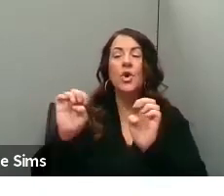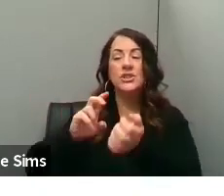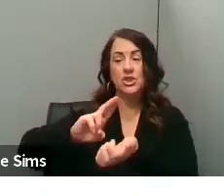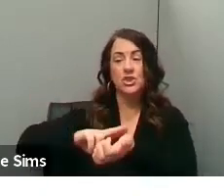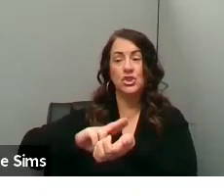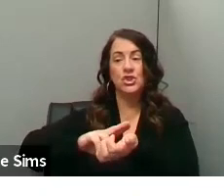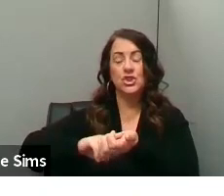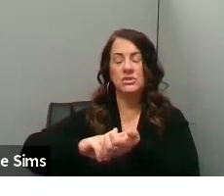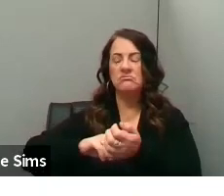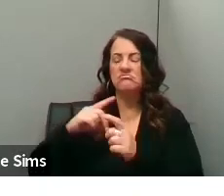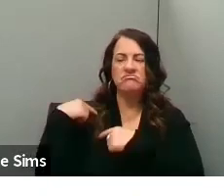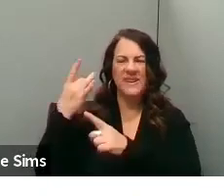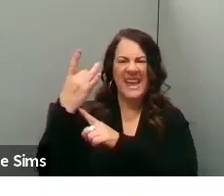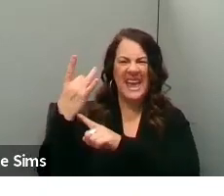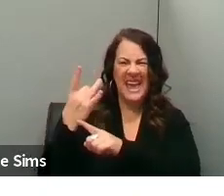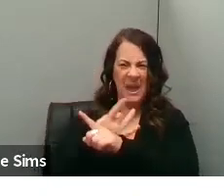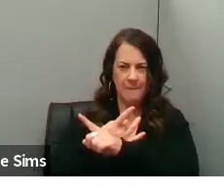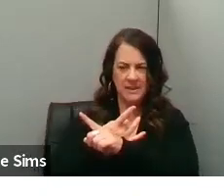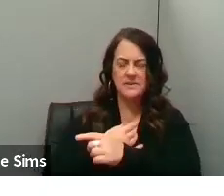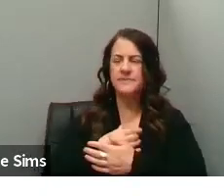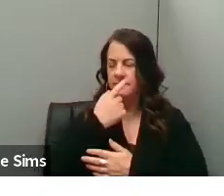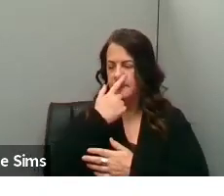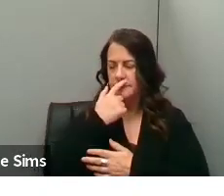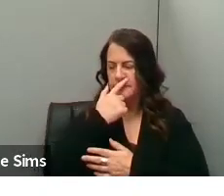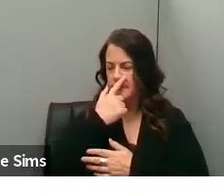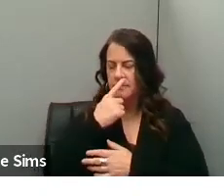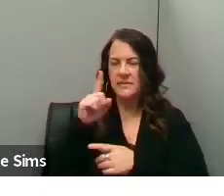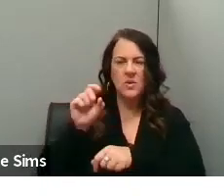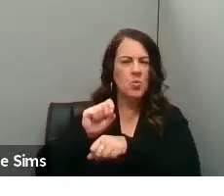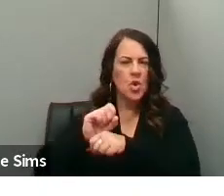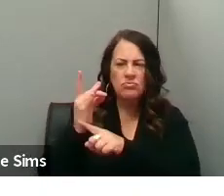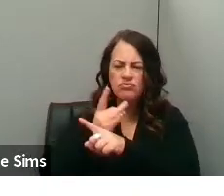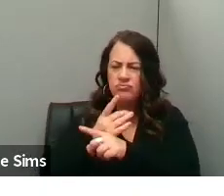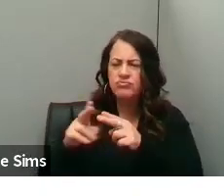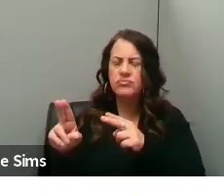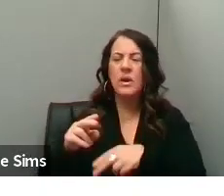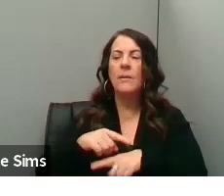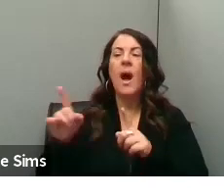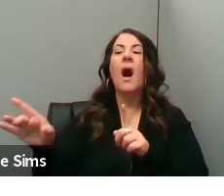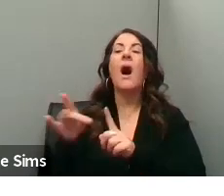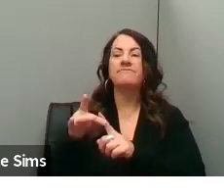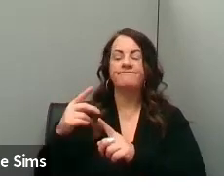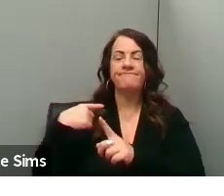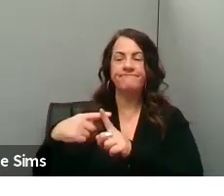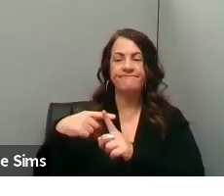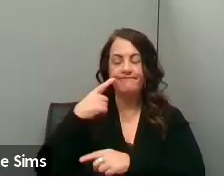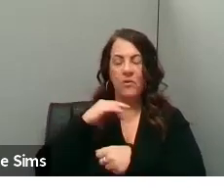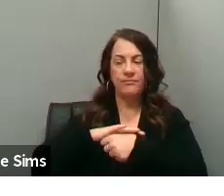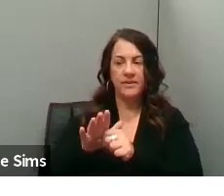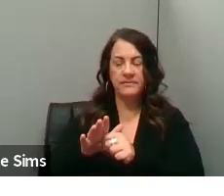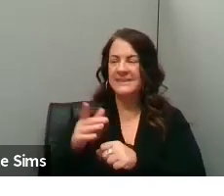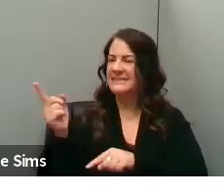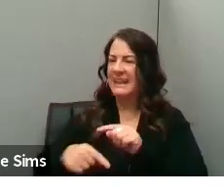months. Aiden tests positive for COVID-19 and he can't come to work anymore. What protections,